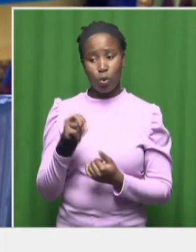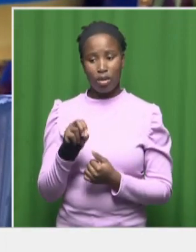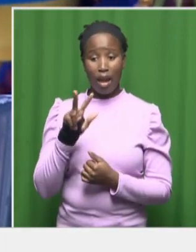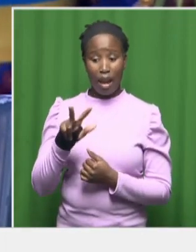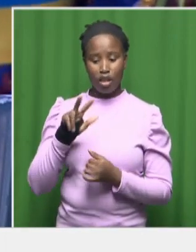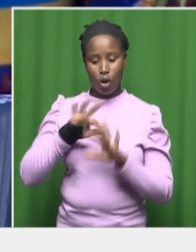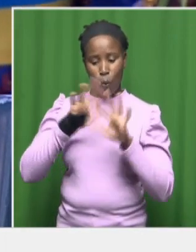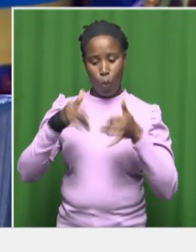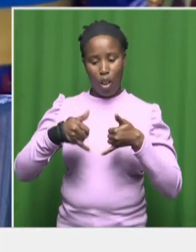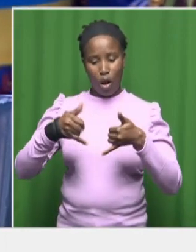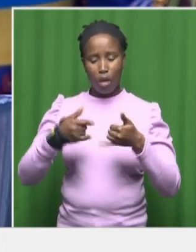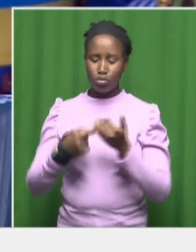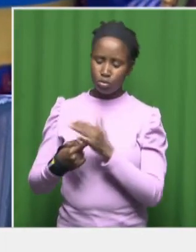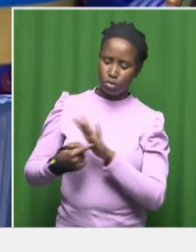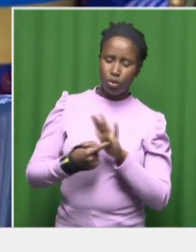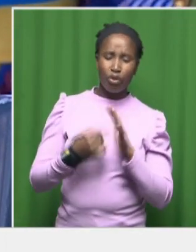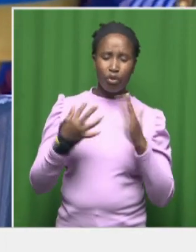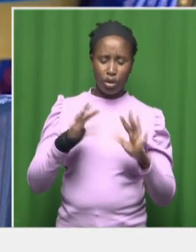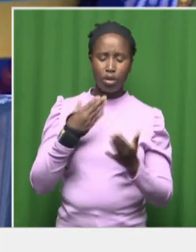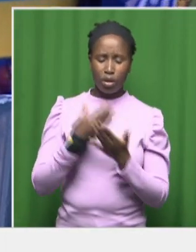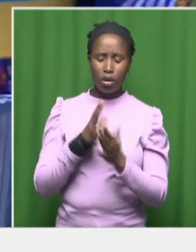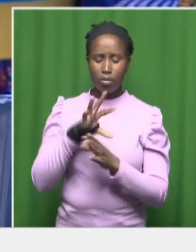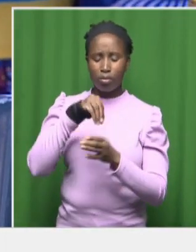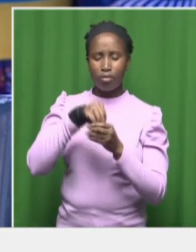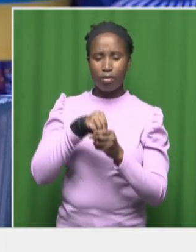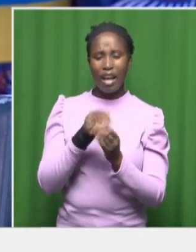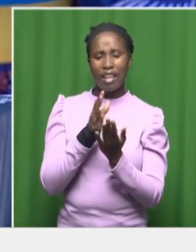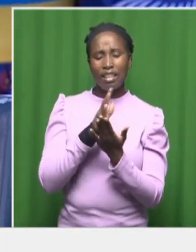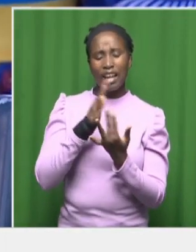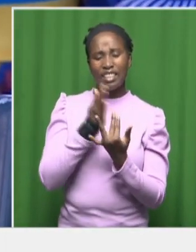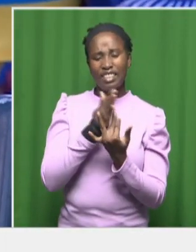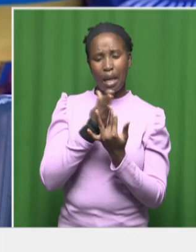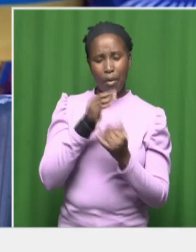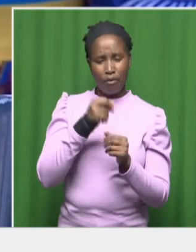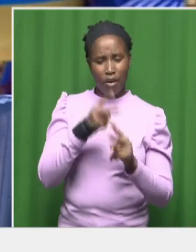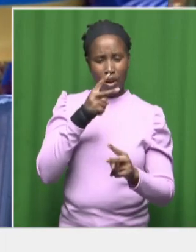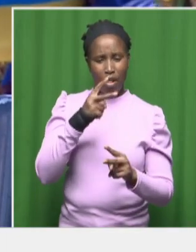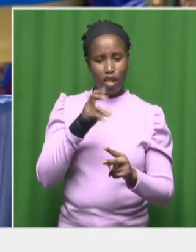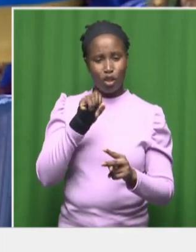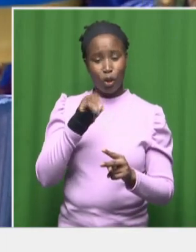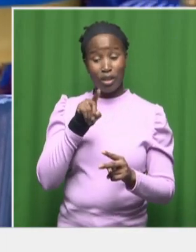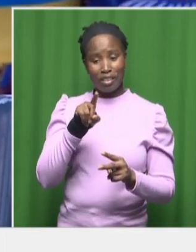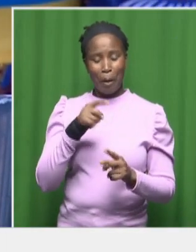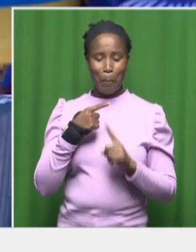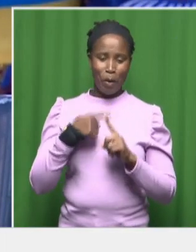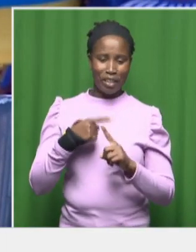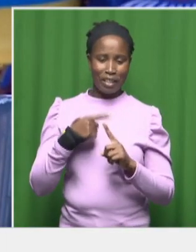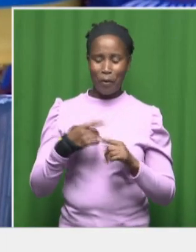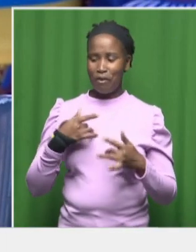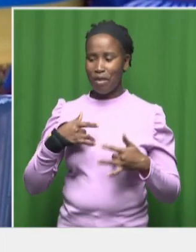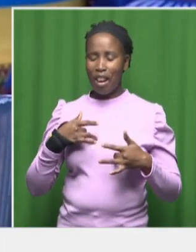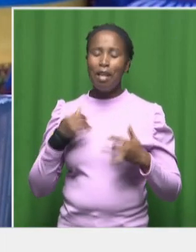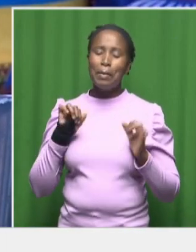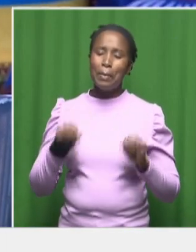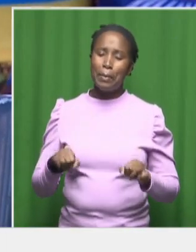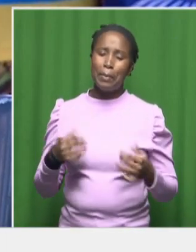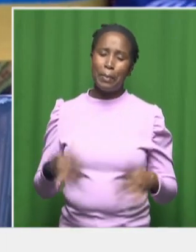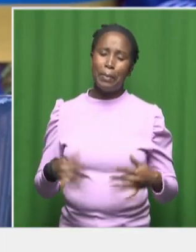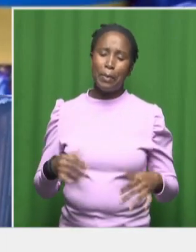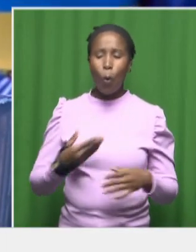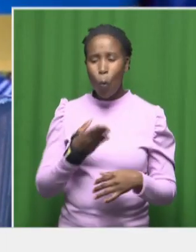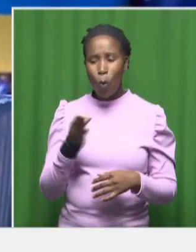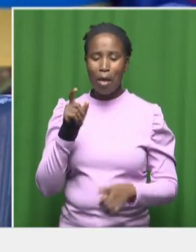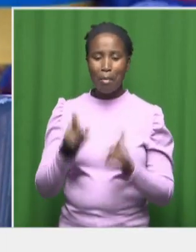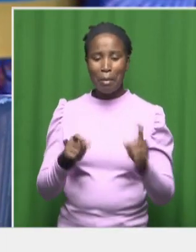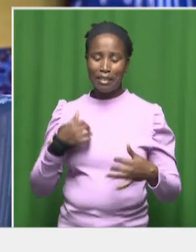can actually get into a semi-final. So at this point, it's great, really great positive vibe, and everyone is really looking forward, to putting it out there